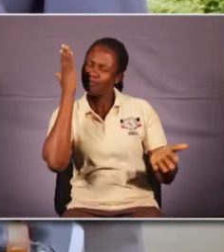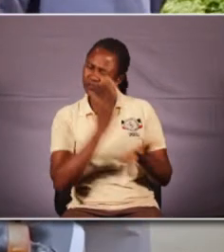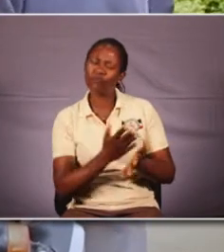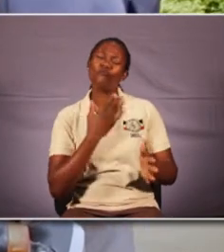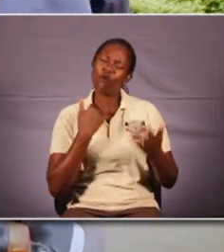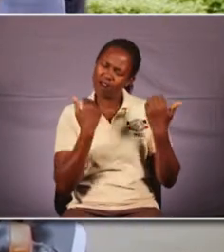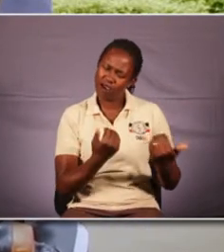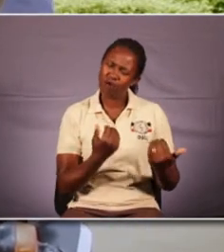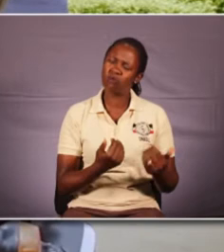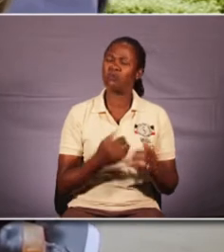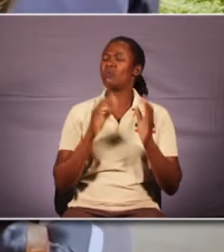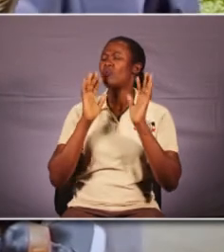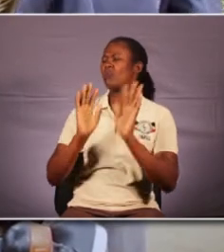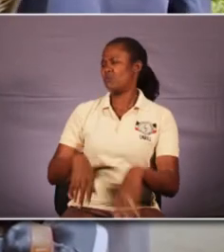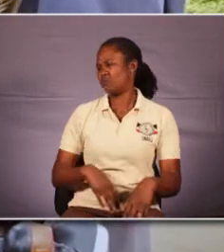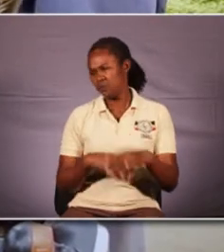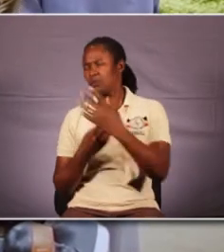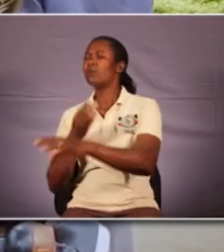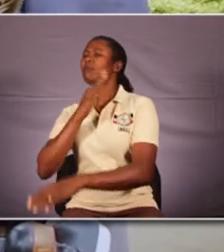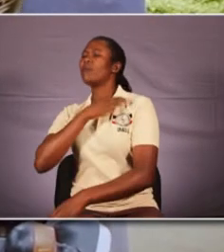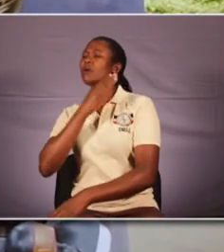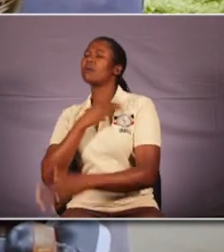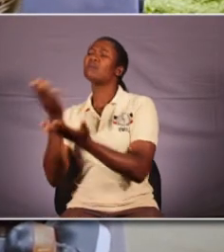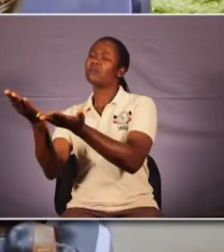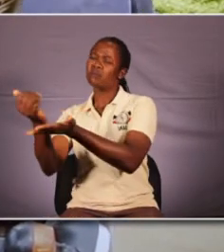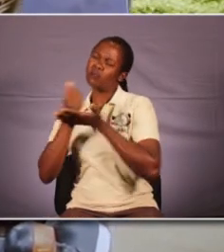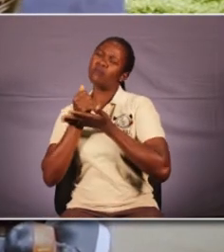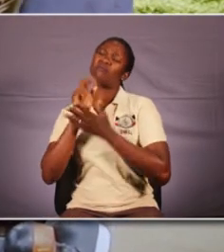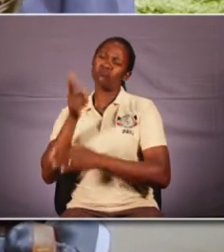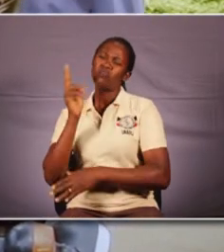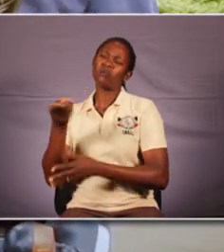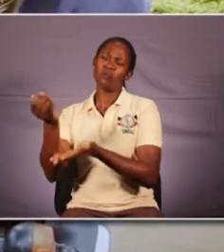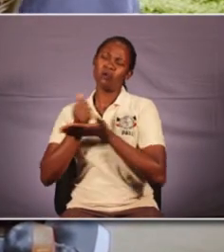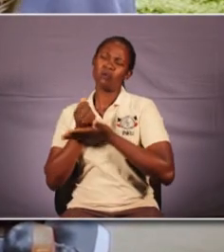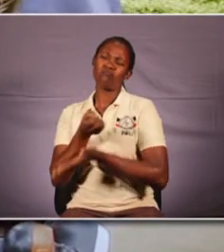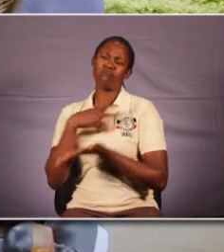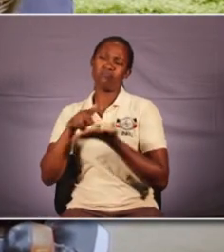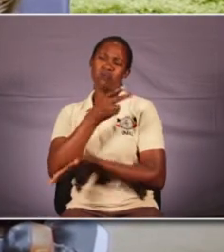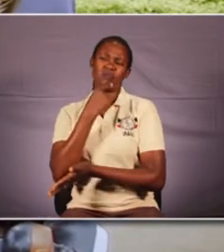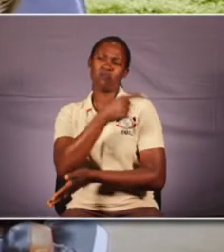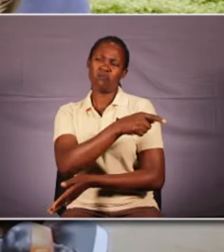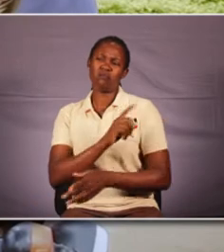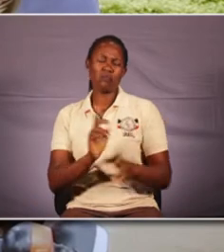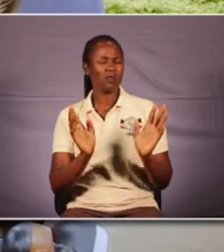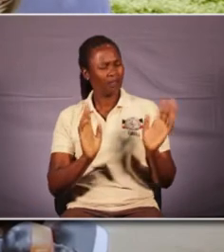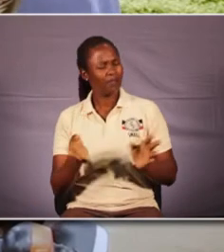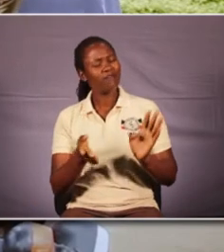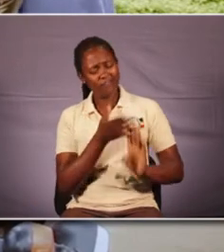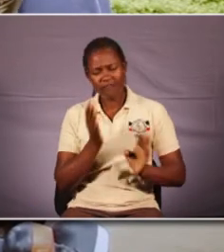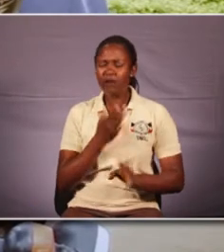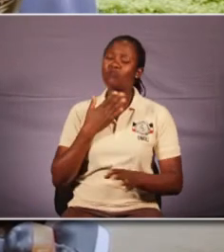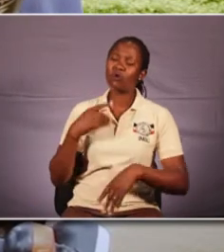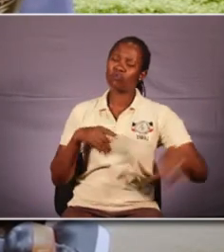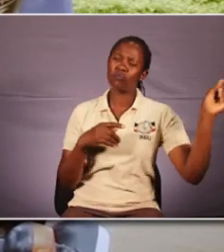Hey, guy, you have some 2,000 shillings. I just want to give this here. You hurry, man. Time is going. I need my money right now. I